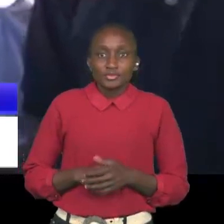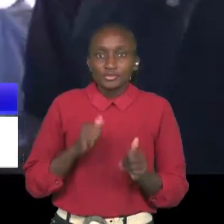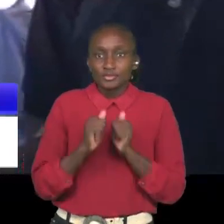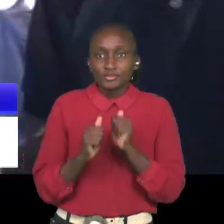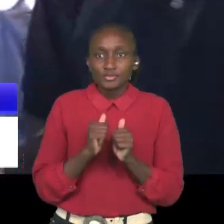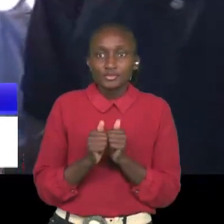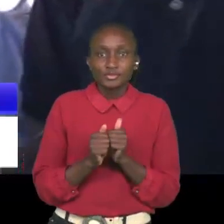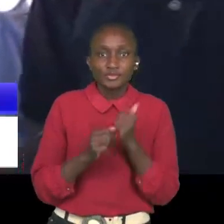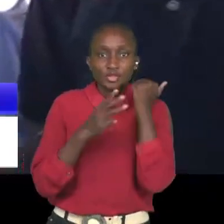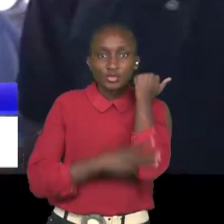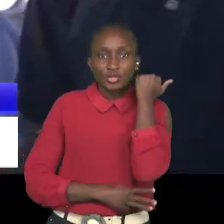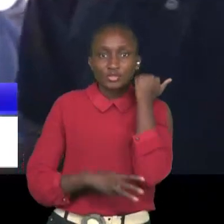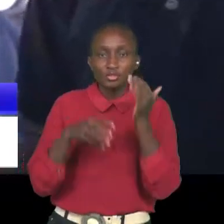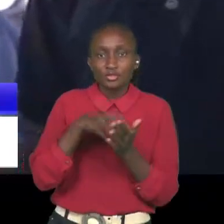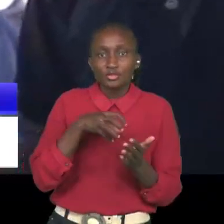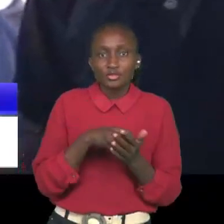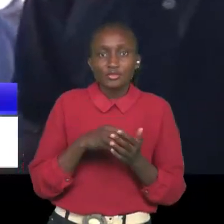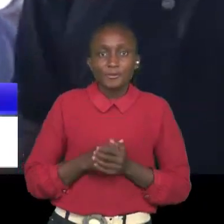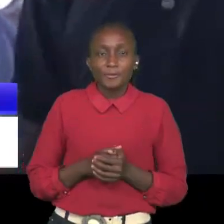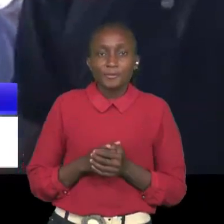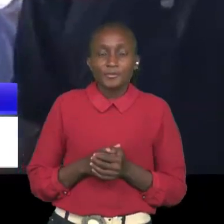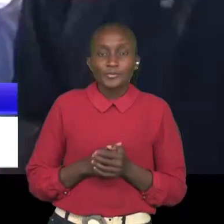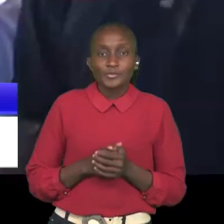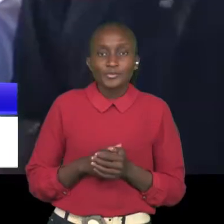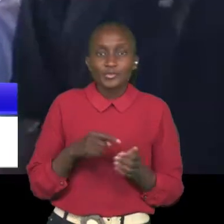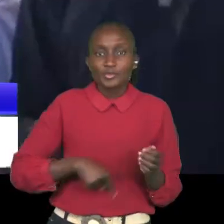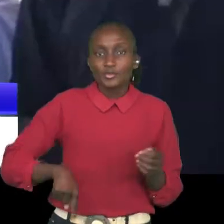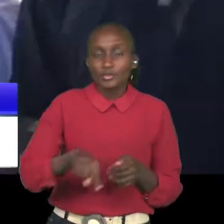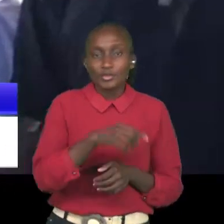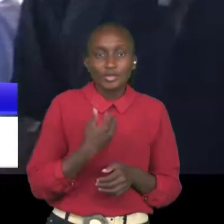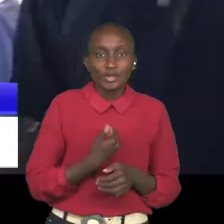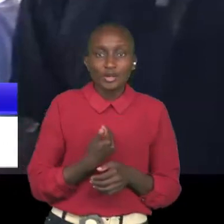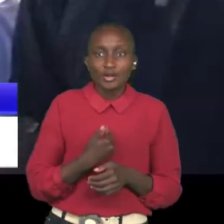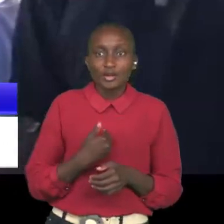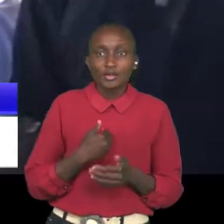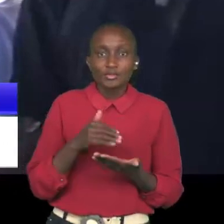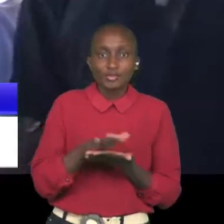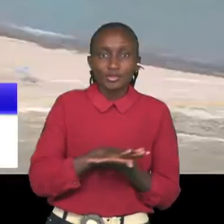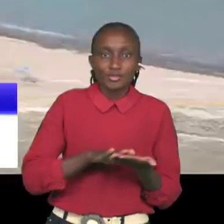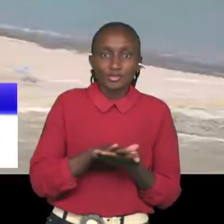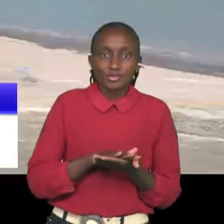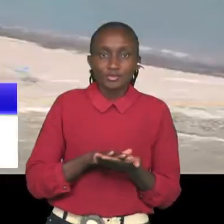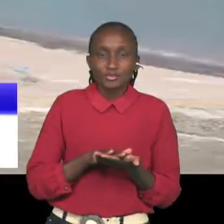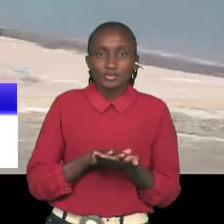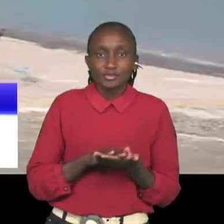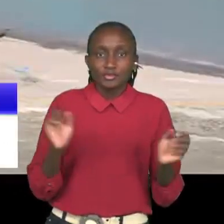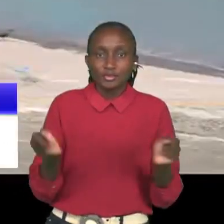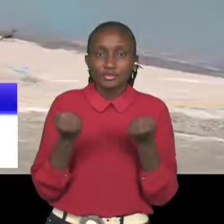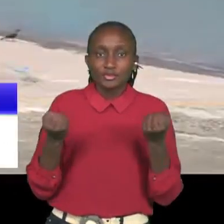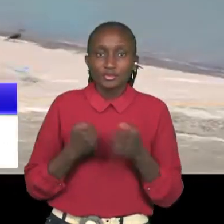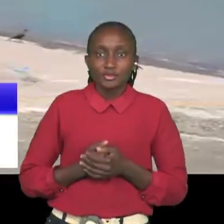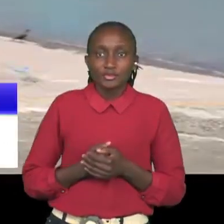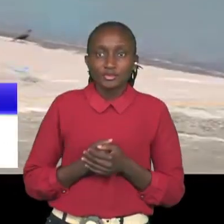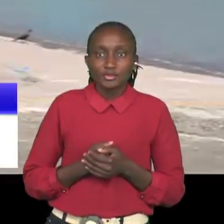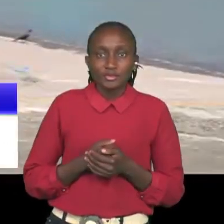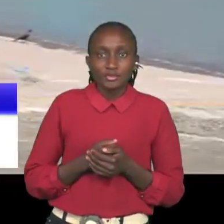our worst situation, and MV Nyayo, so that we have safer vessels to operate. Kwa